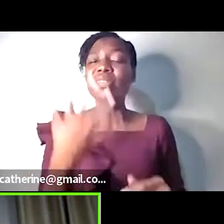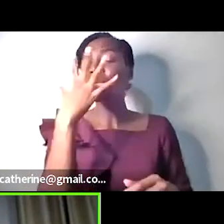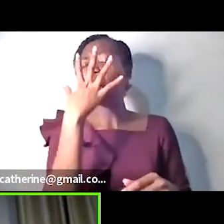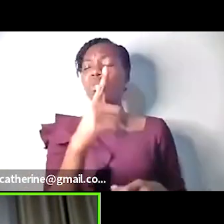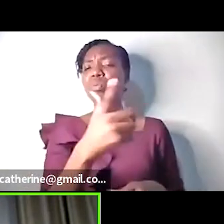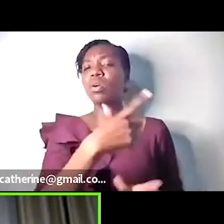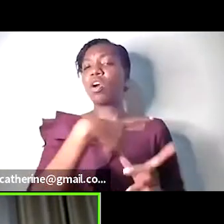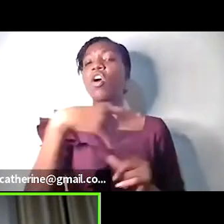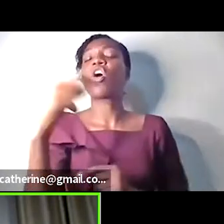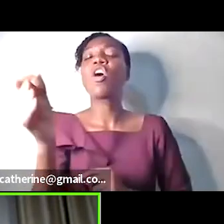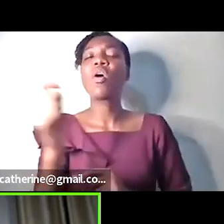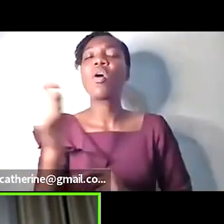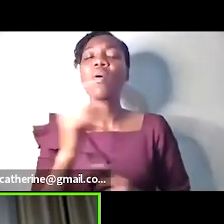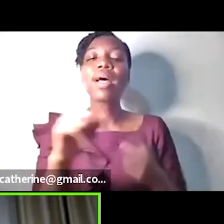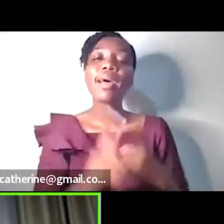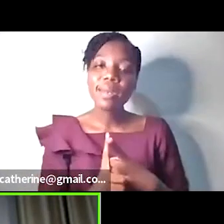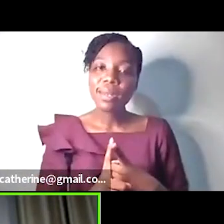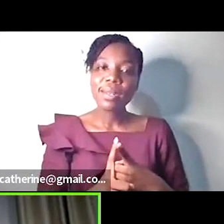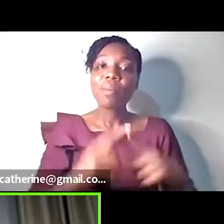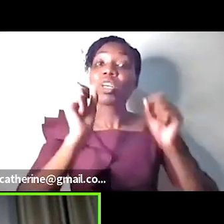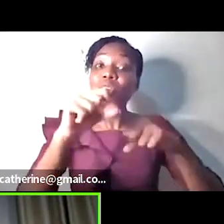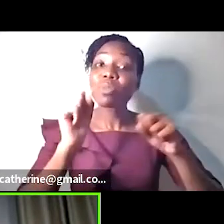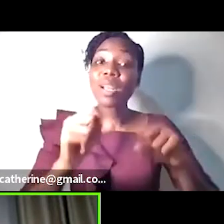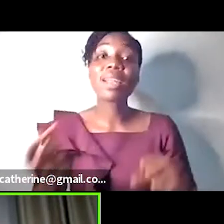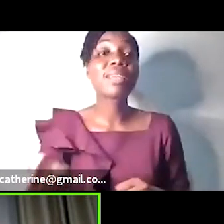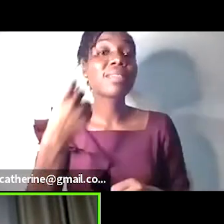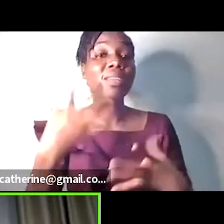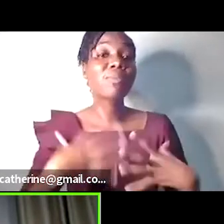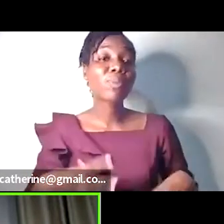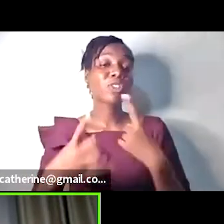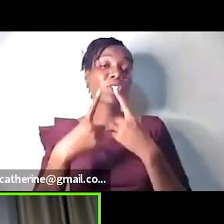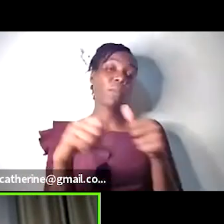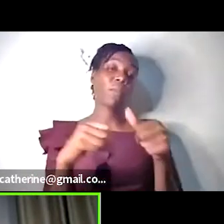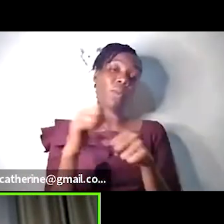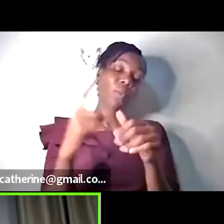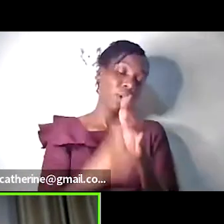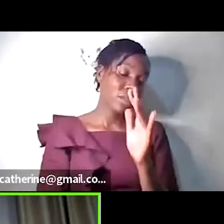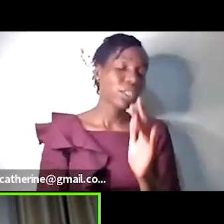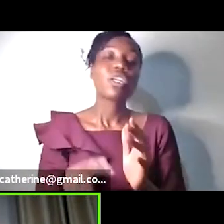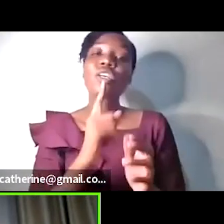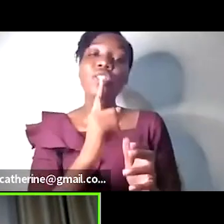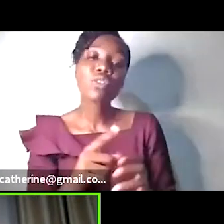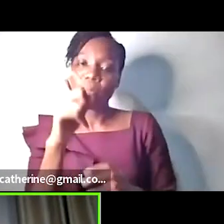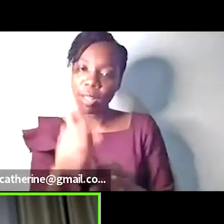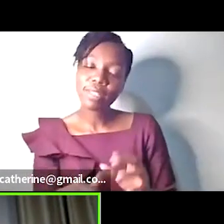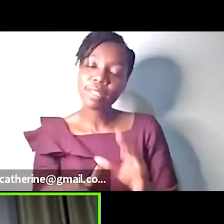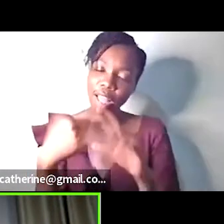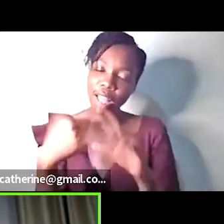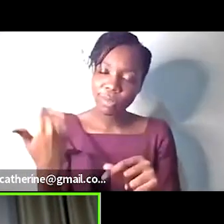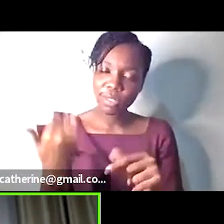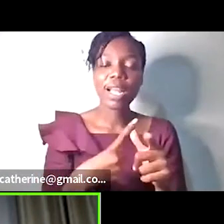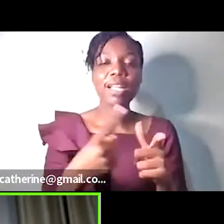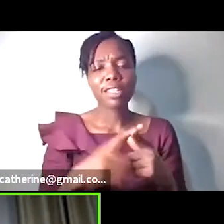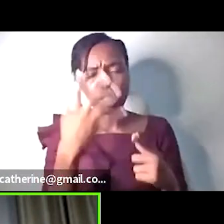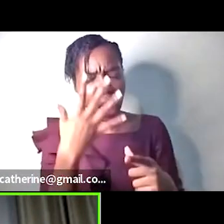be able to understand what other people are discussing? Go out there, do not be shy. Go out there